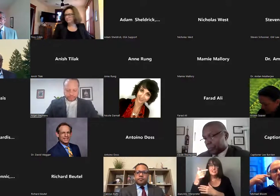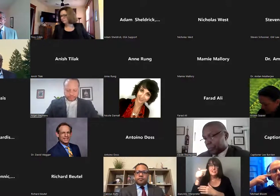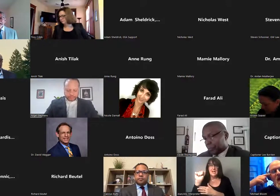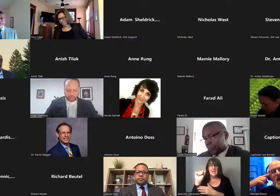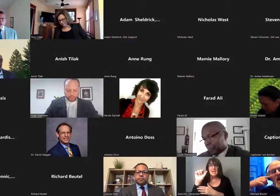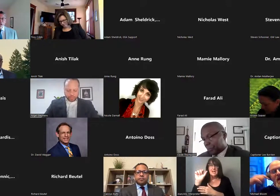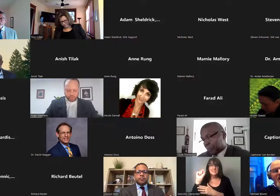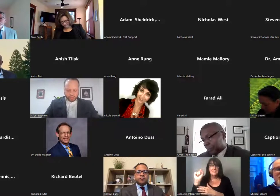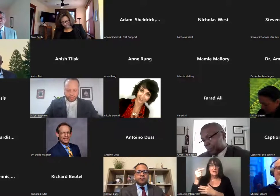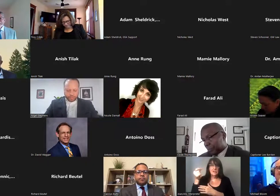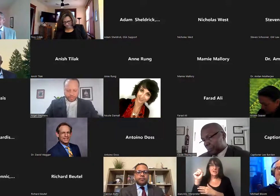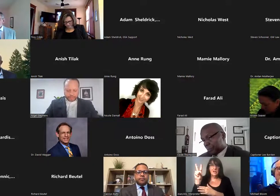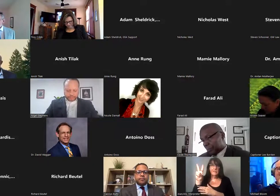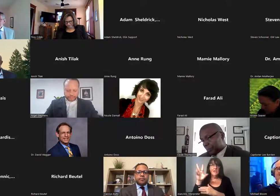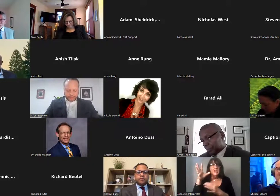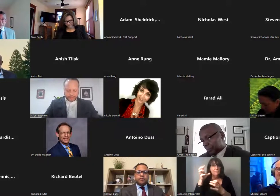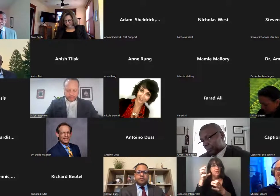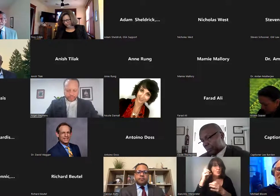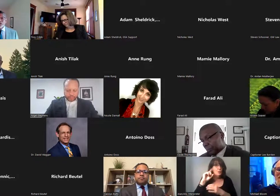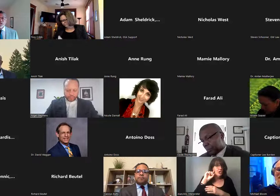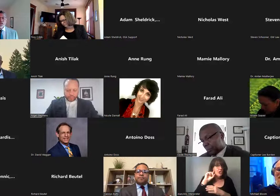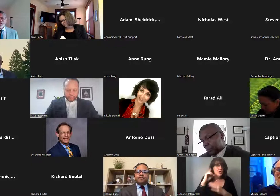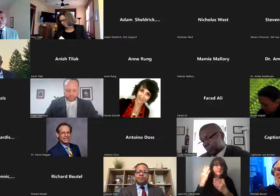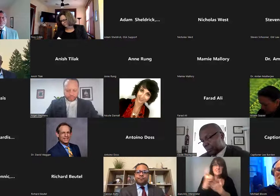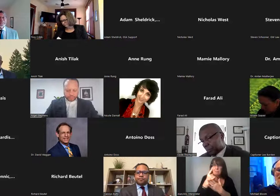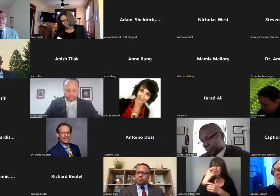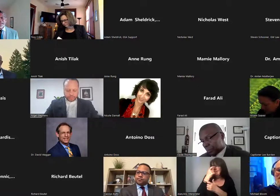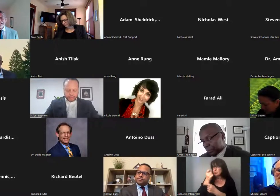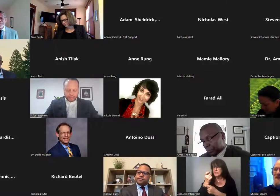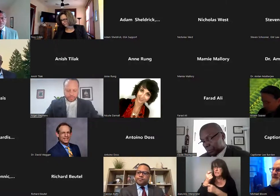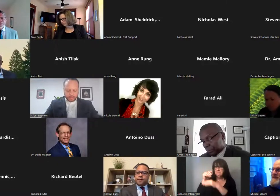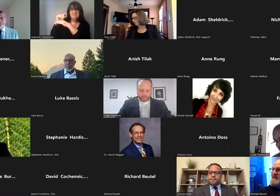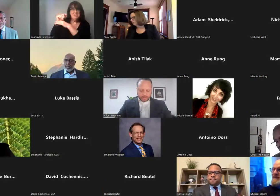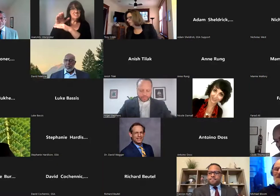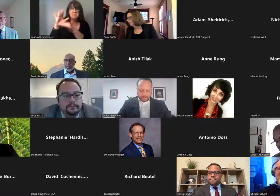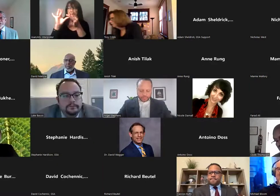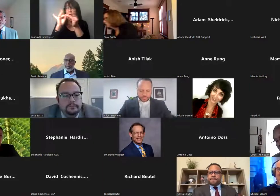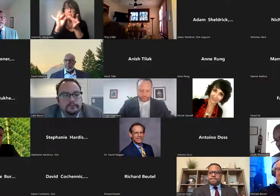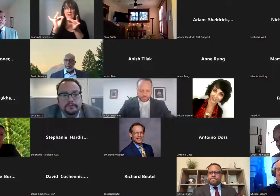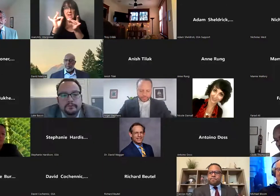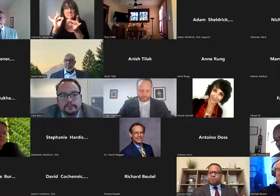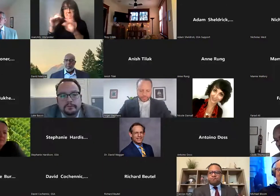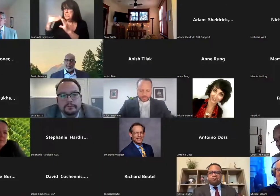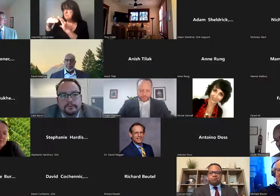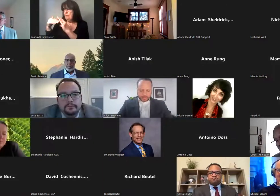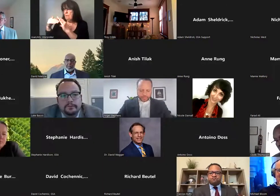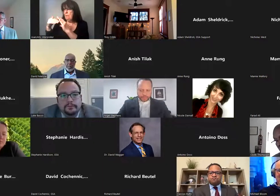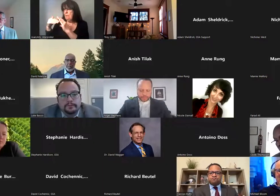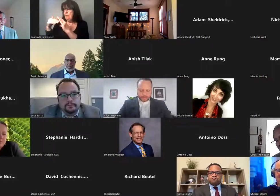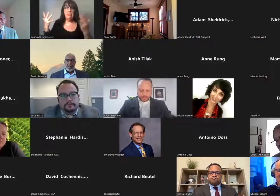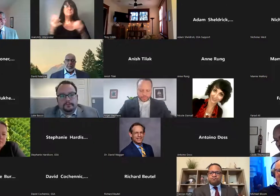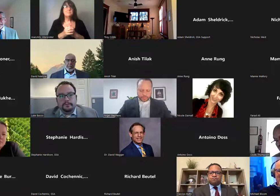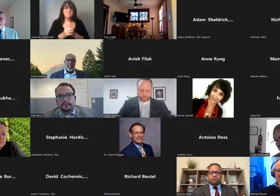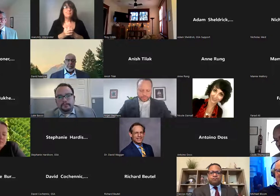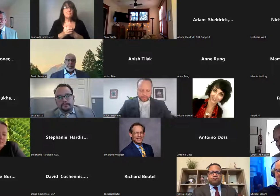gapfac@gsa.gov. If you heard something in this past session that interests you, please send us comments via email. And you can certainly do